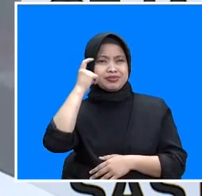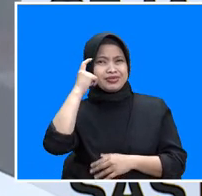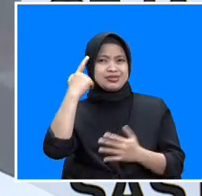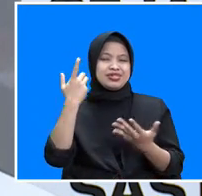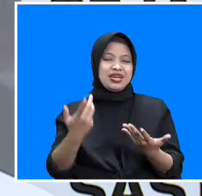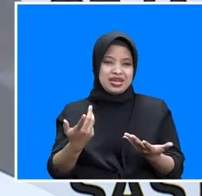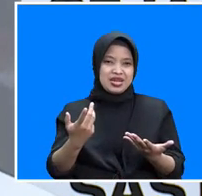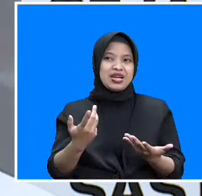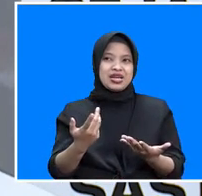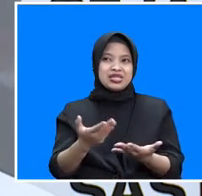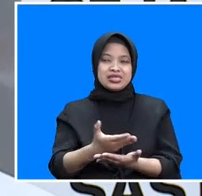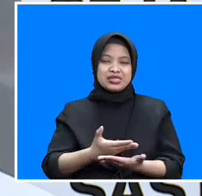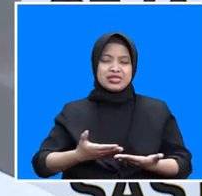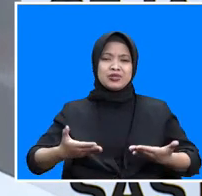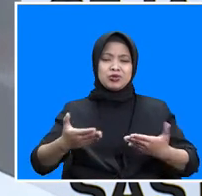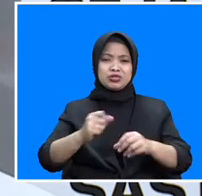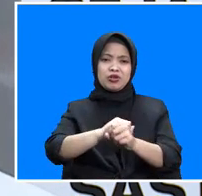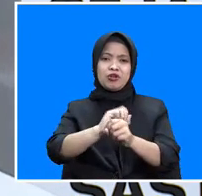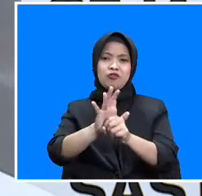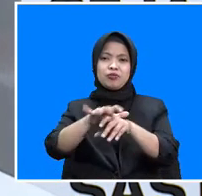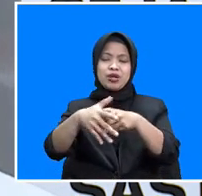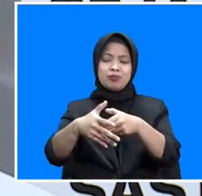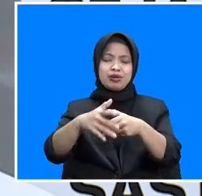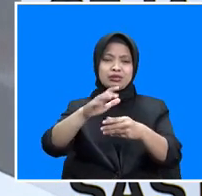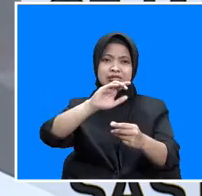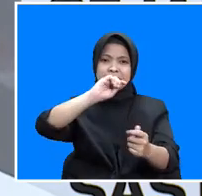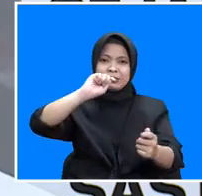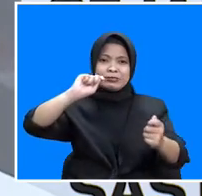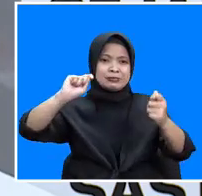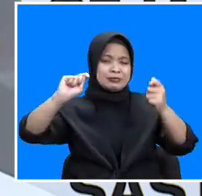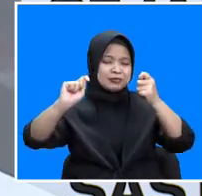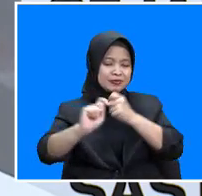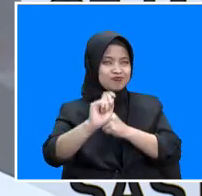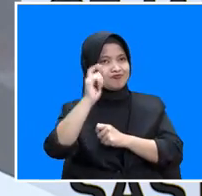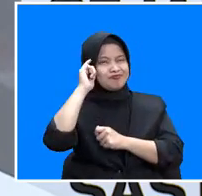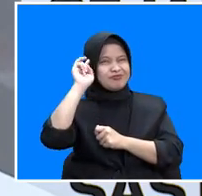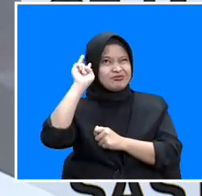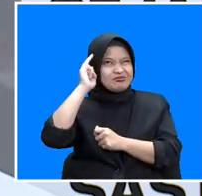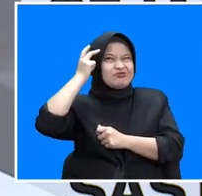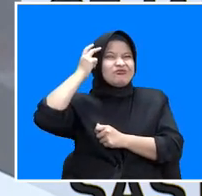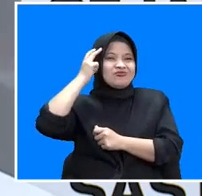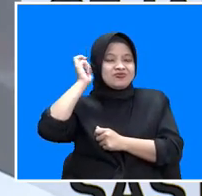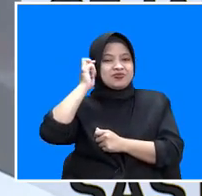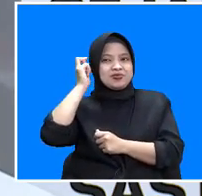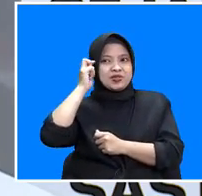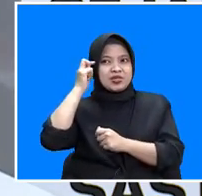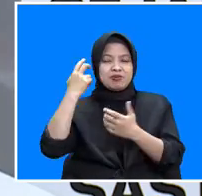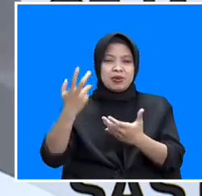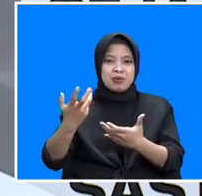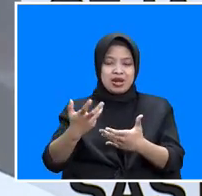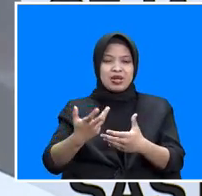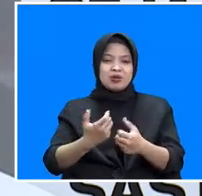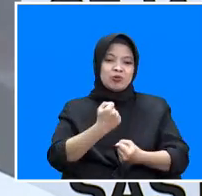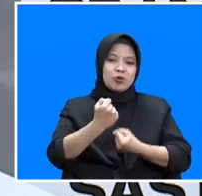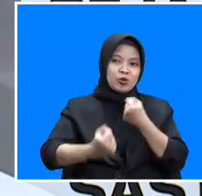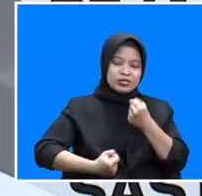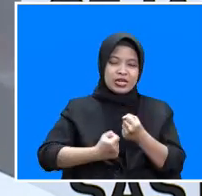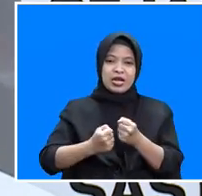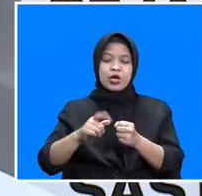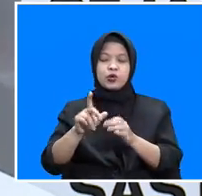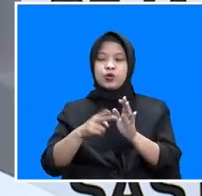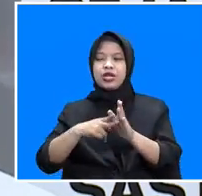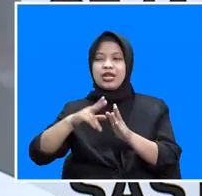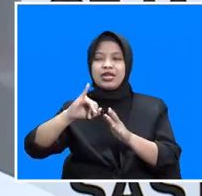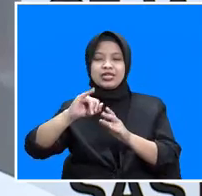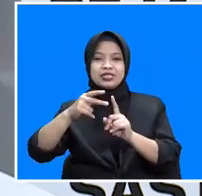of maybe reflect on kind of the fact that the work that we do in partnership. So when we